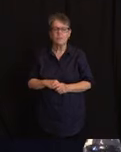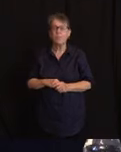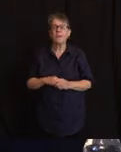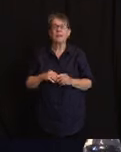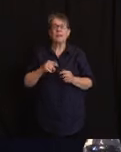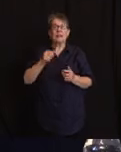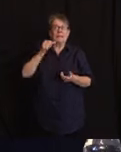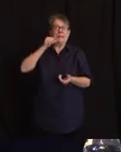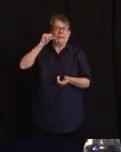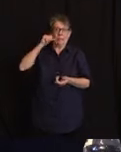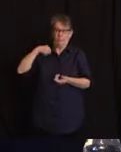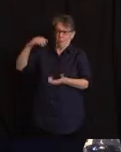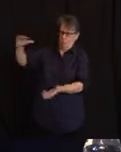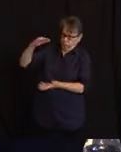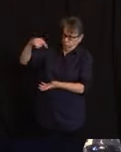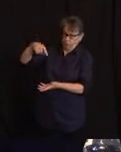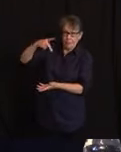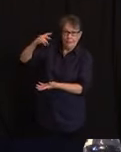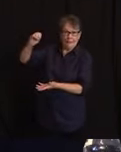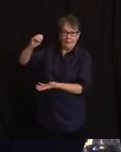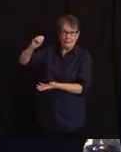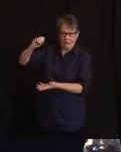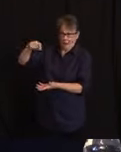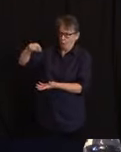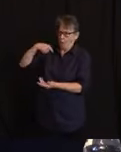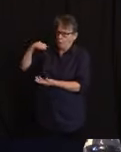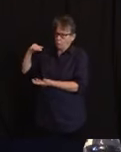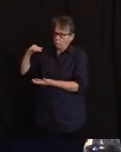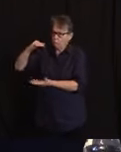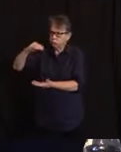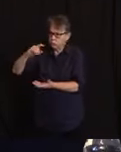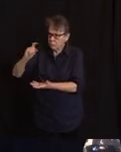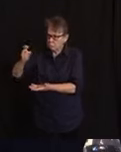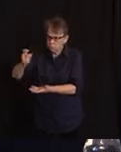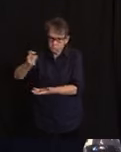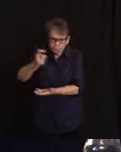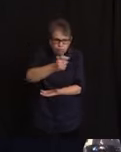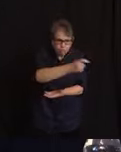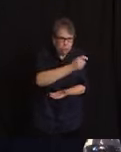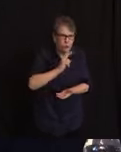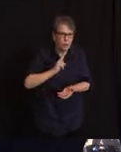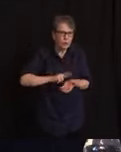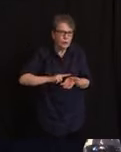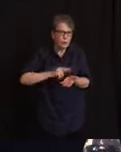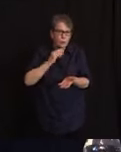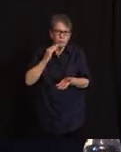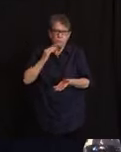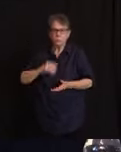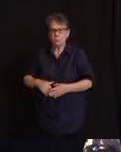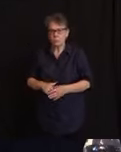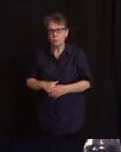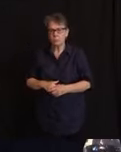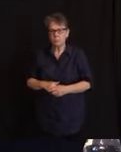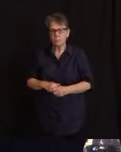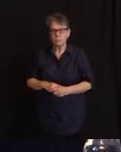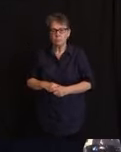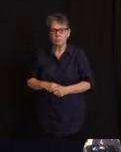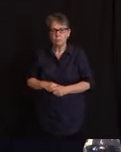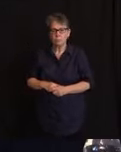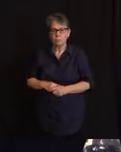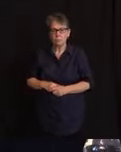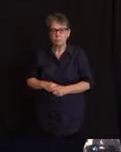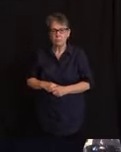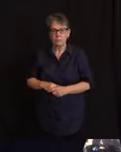or tomorrow we're fitting our survey team with N95s because we expect that they'll be making board